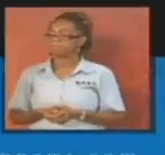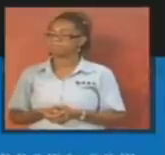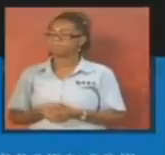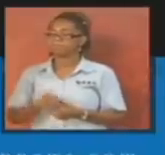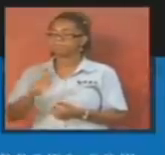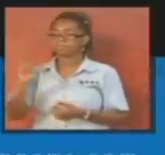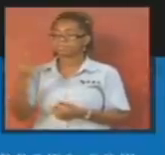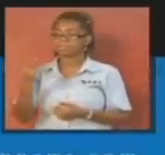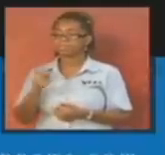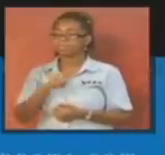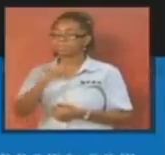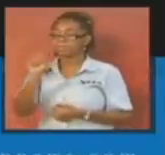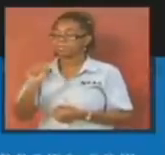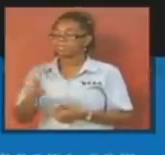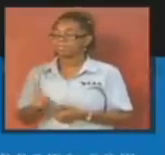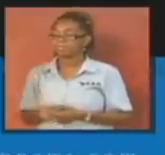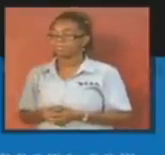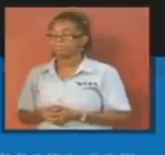second question is whether